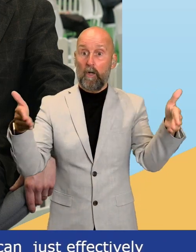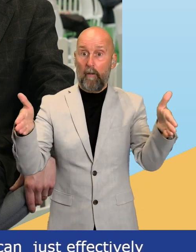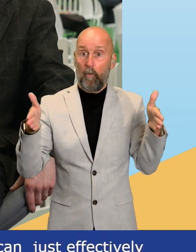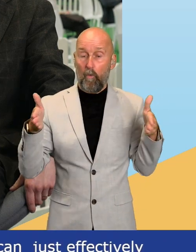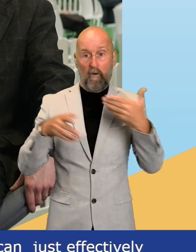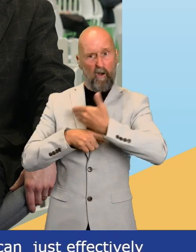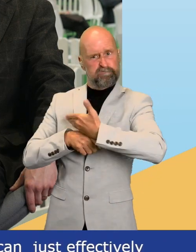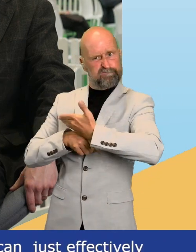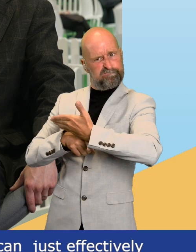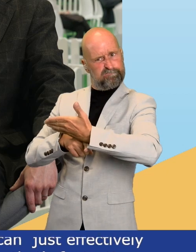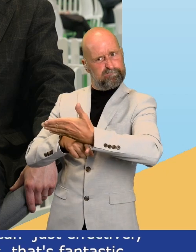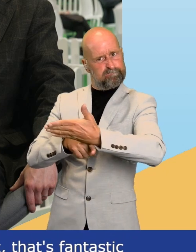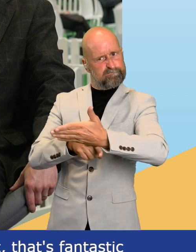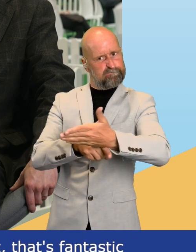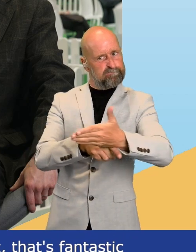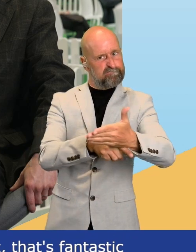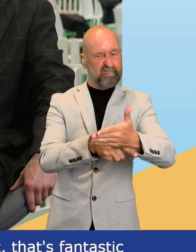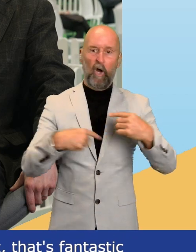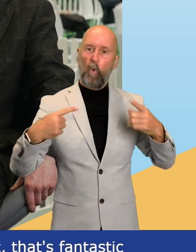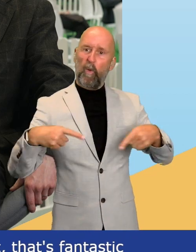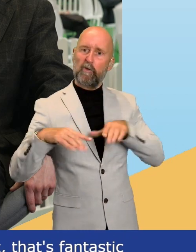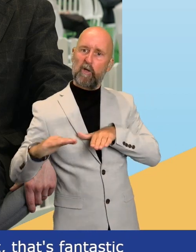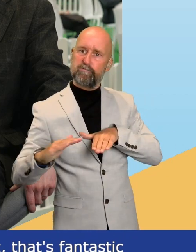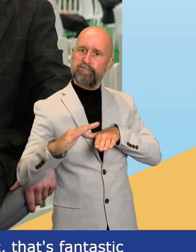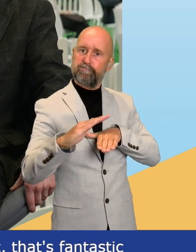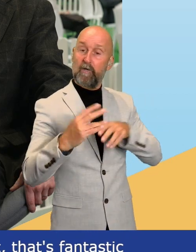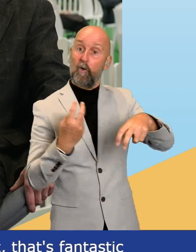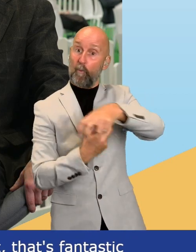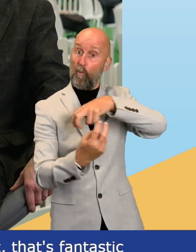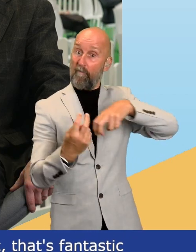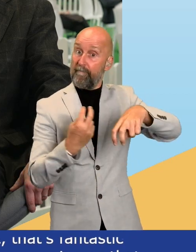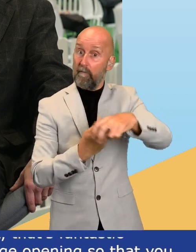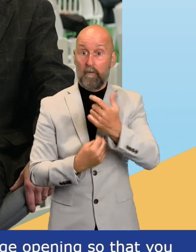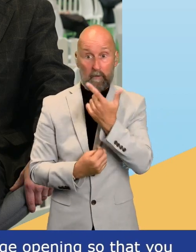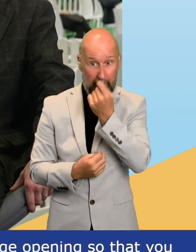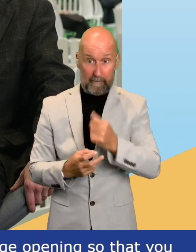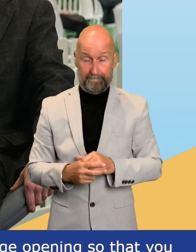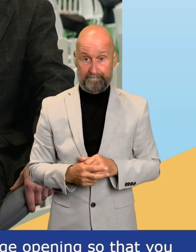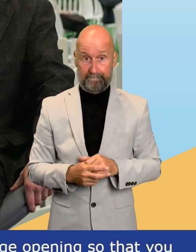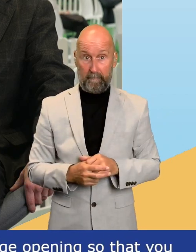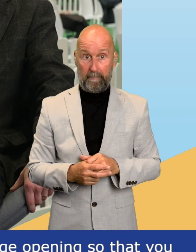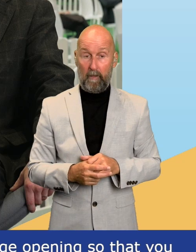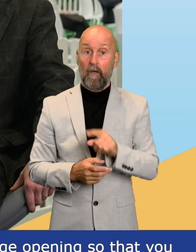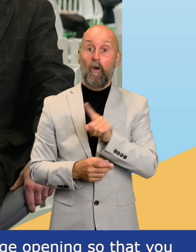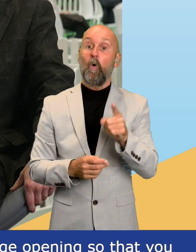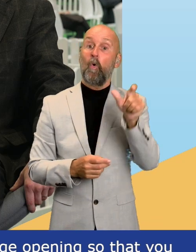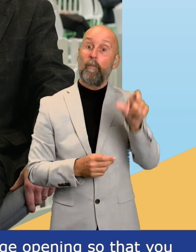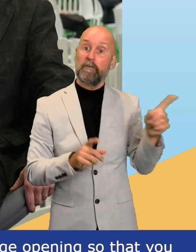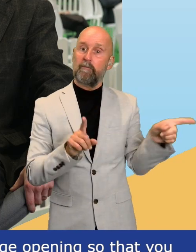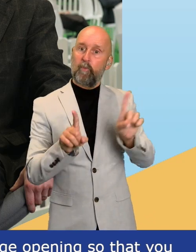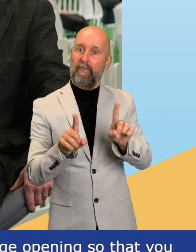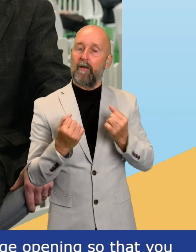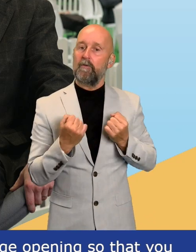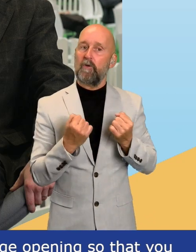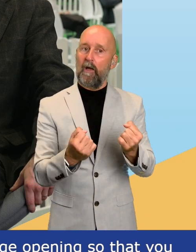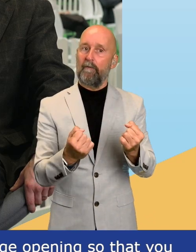so that you can easily get a wheelchair in and plenty of space to move around, etc. But also it means that people who currently need someone to drive for them, for example,